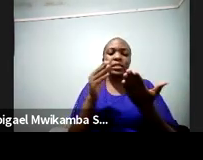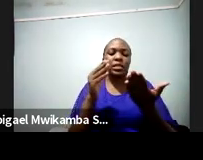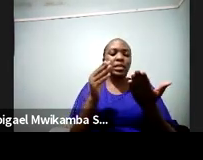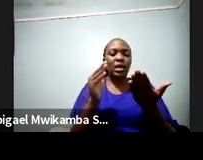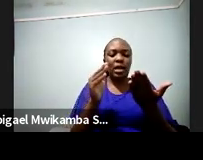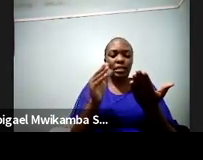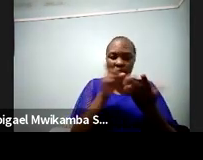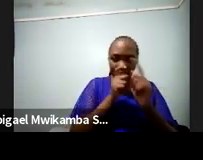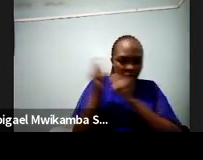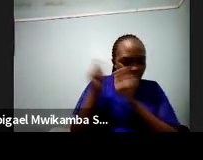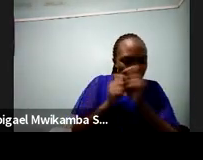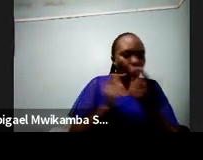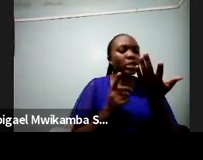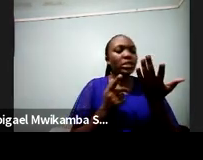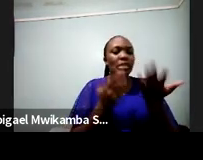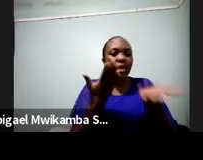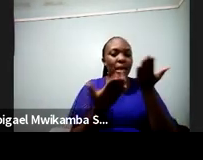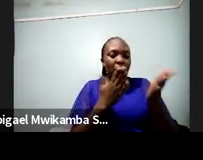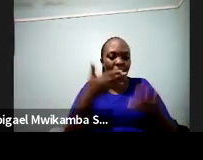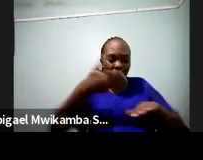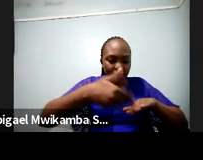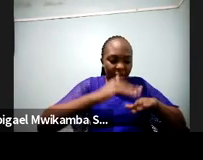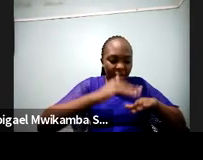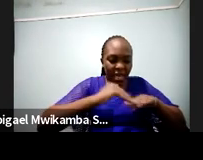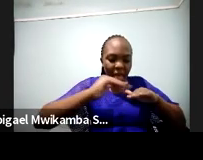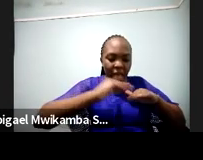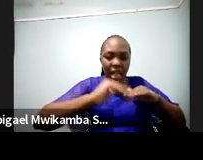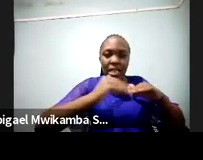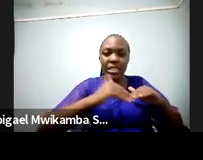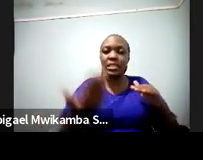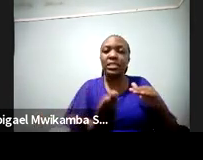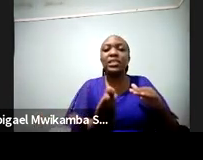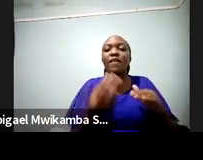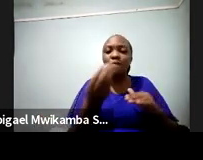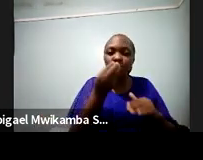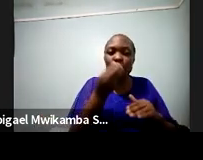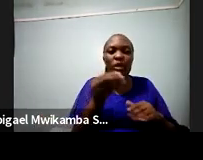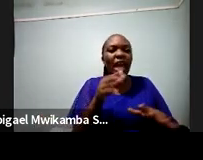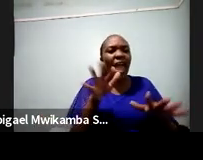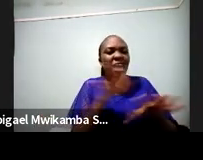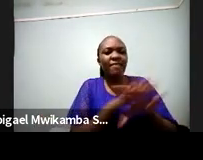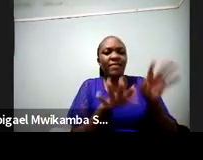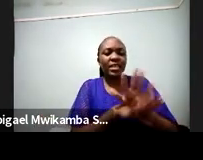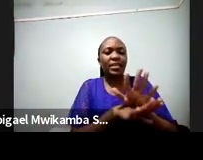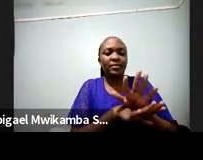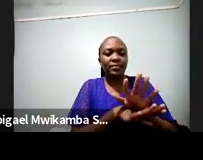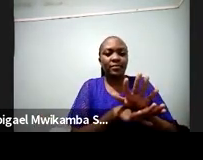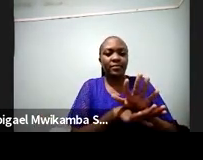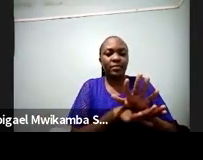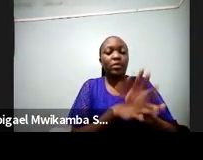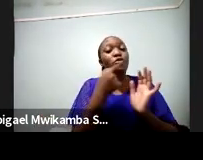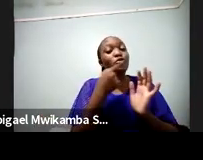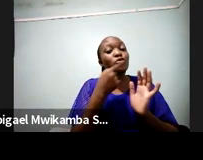it's you really who defines what your essentials are. So the rule of the thumb is ensure